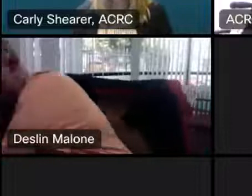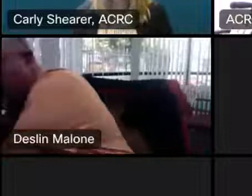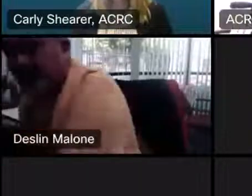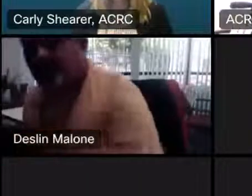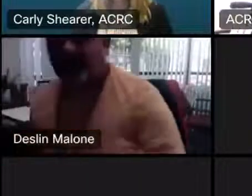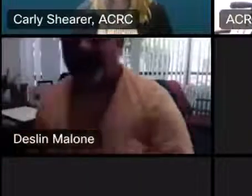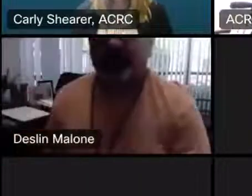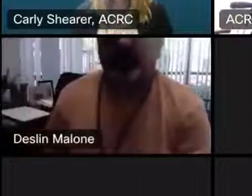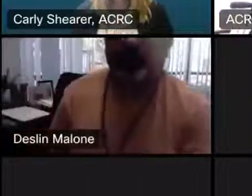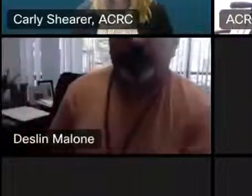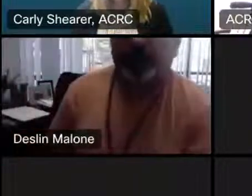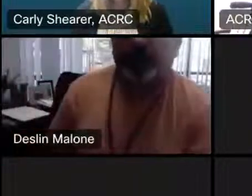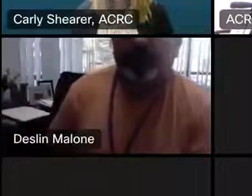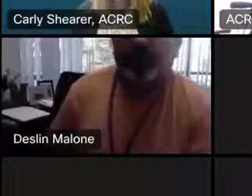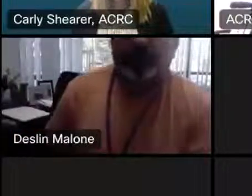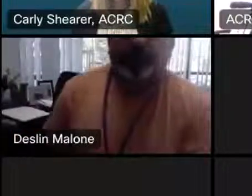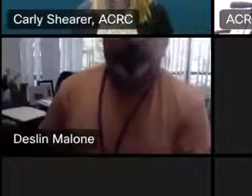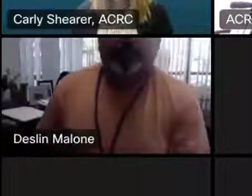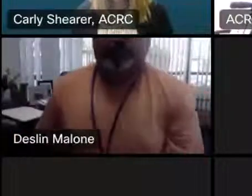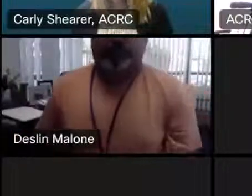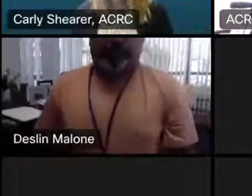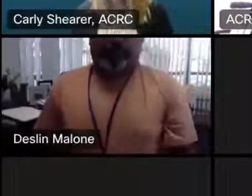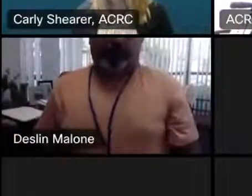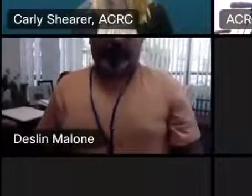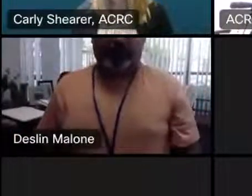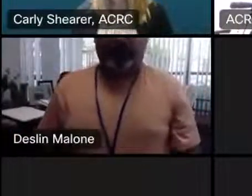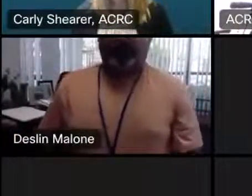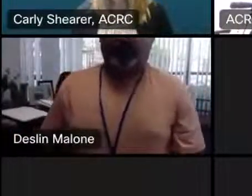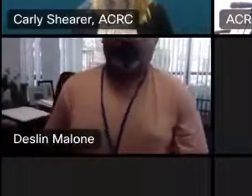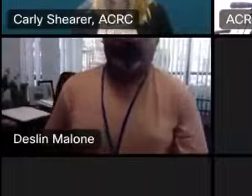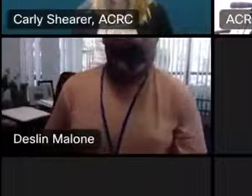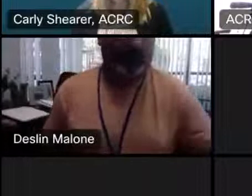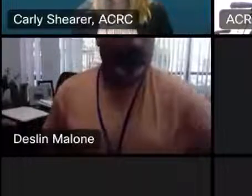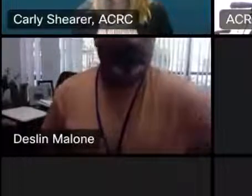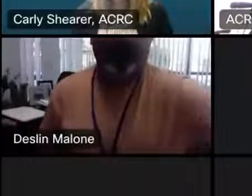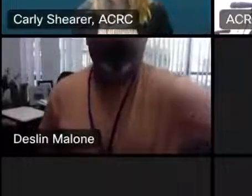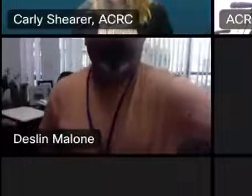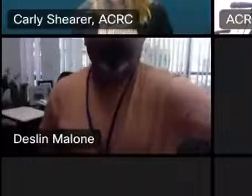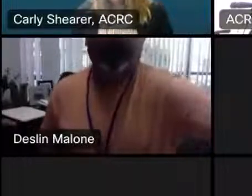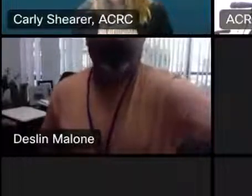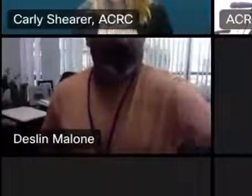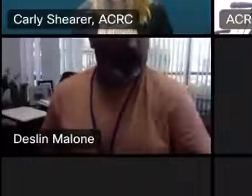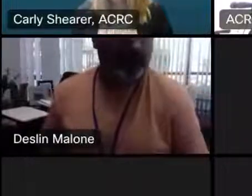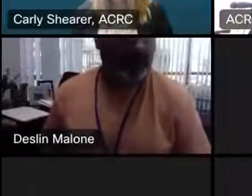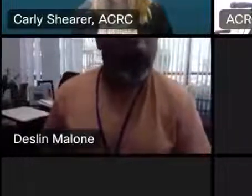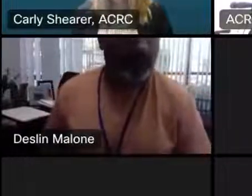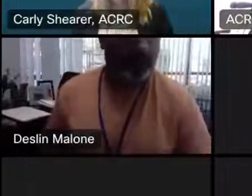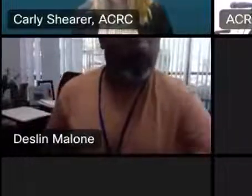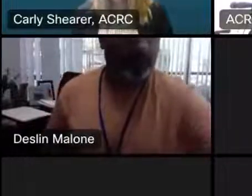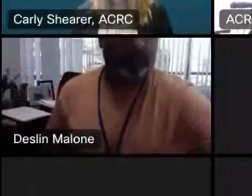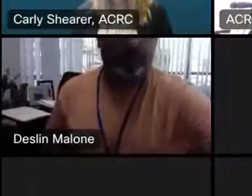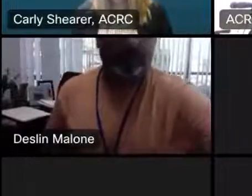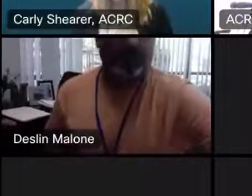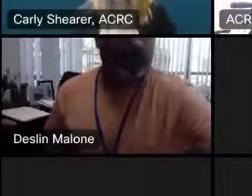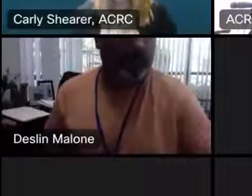I do want to give an update on the most recent update on the mosquito fire. I think, so what was it, Heidi? Everyone's just